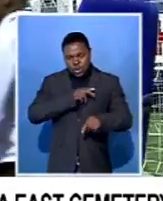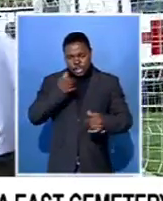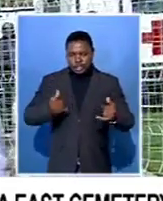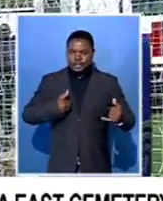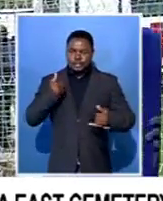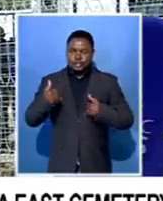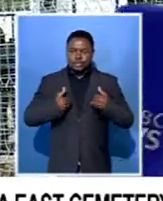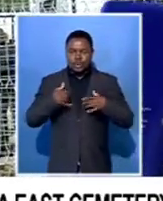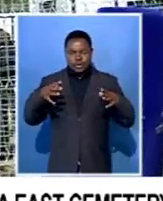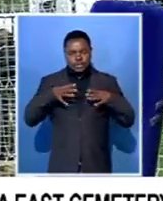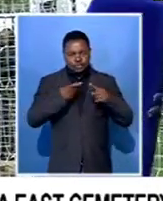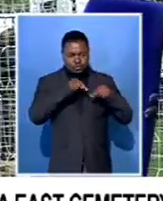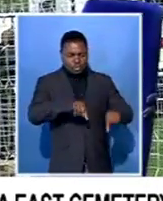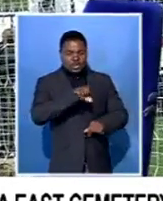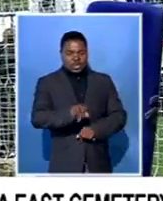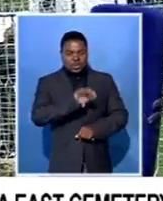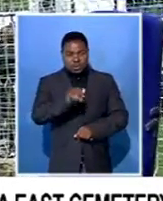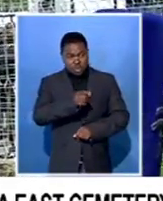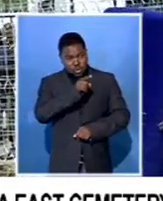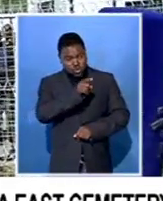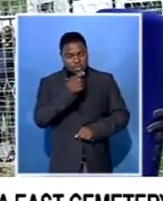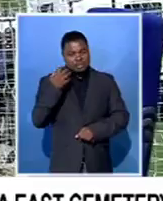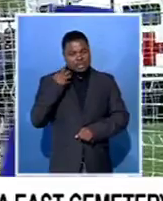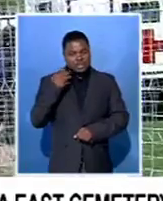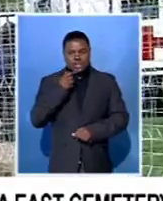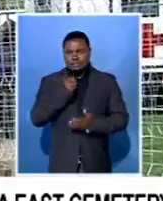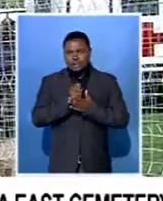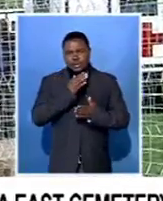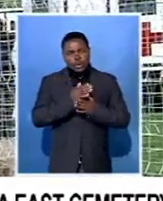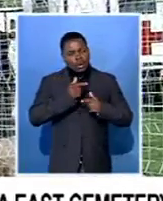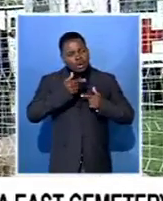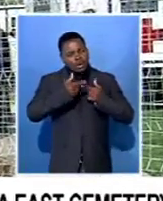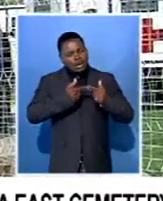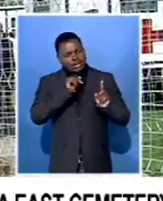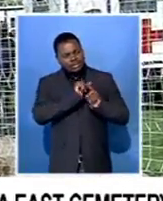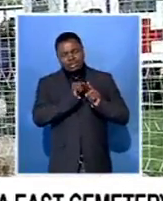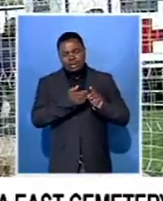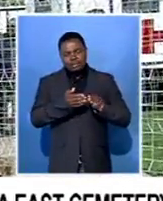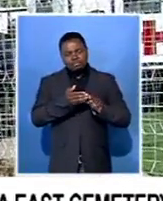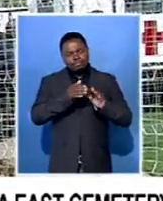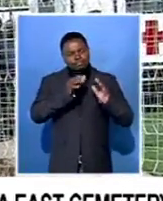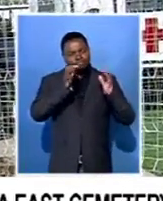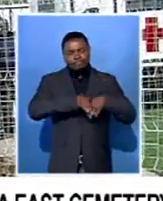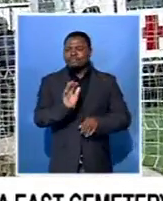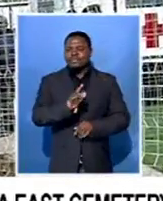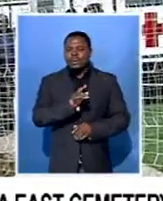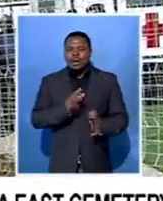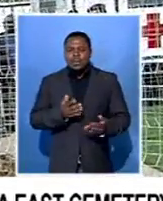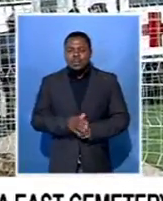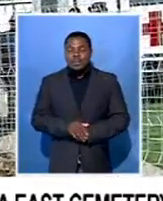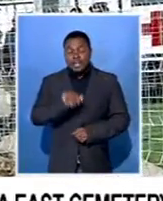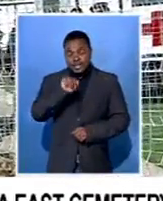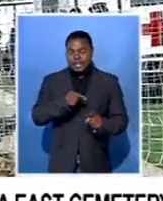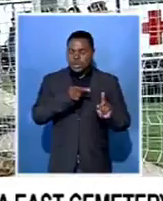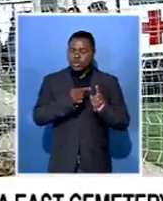As a minister, how do you ensure that that legacy does not die? Well, firstly, I think you're quite right. I mean, he was almost a symbol